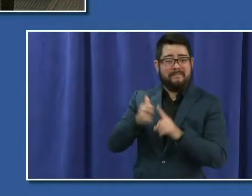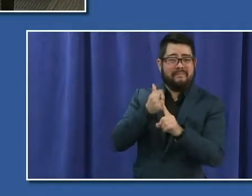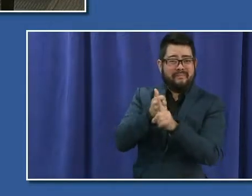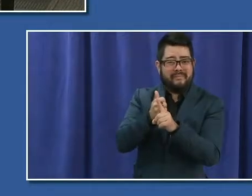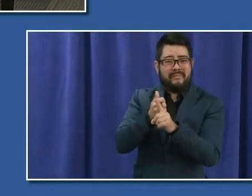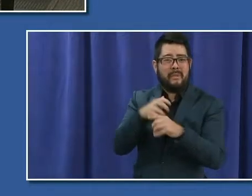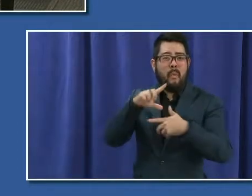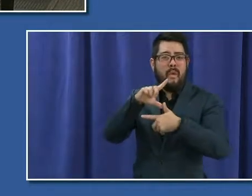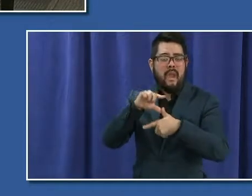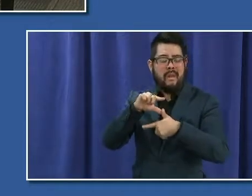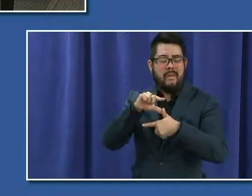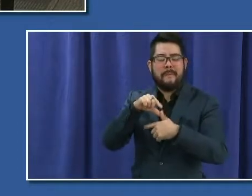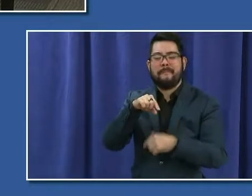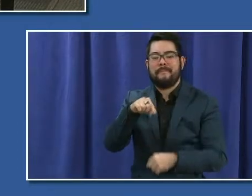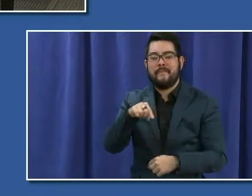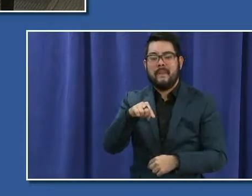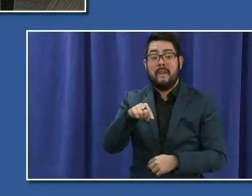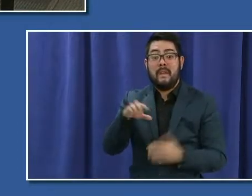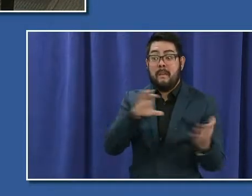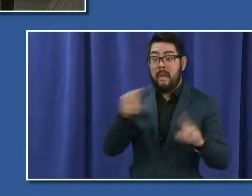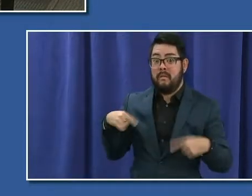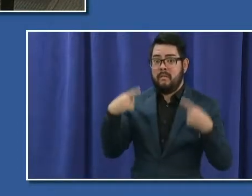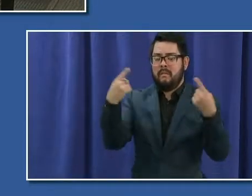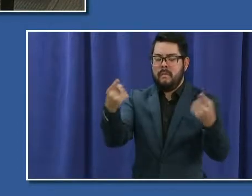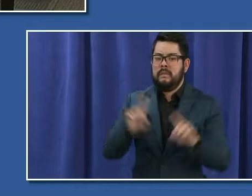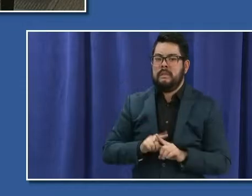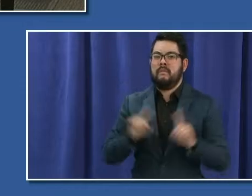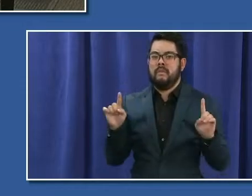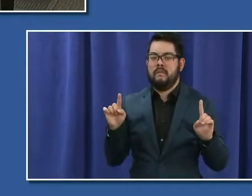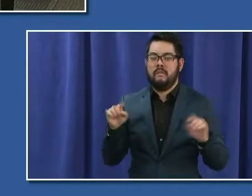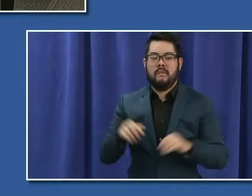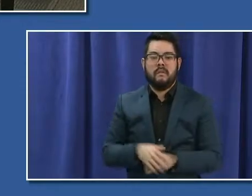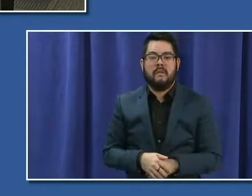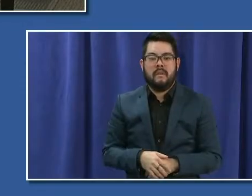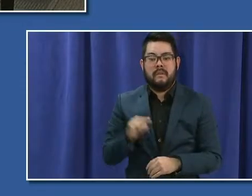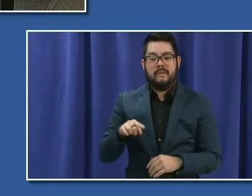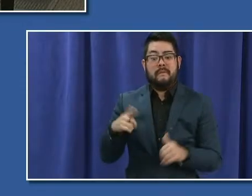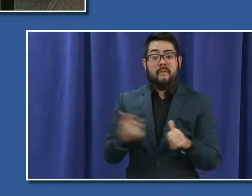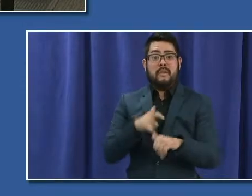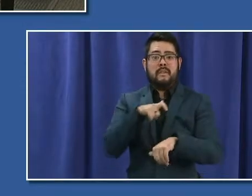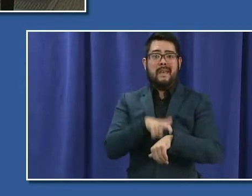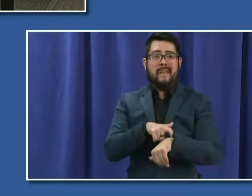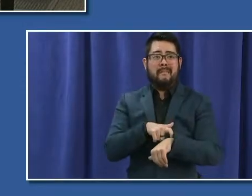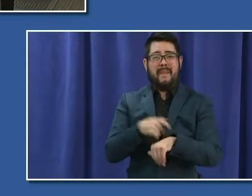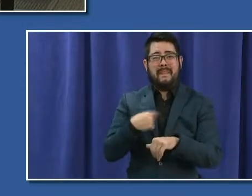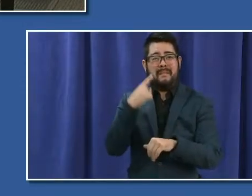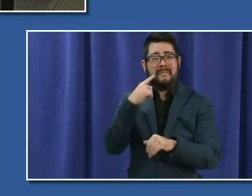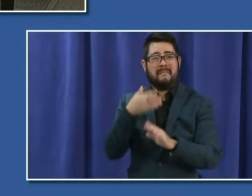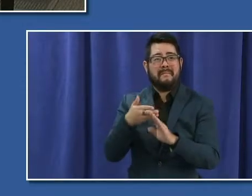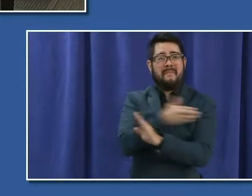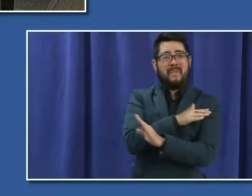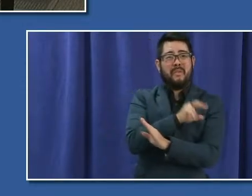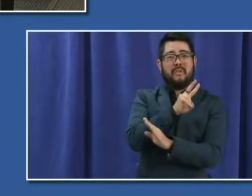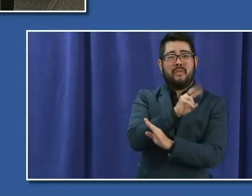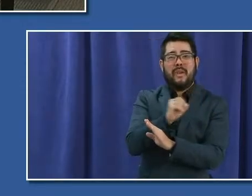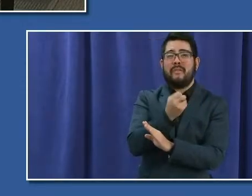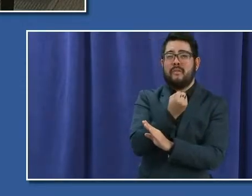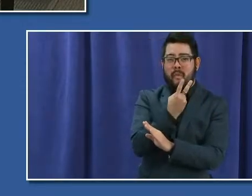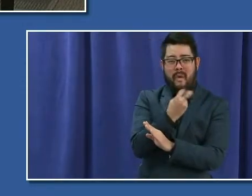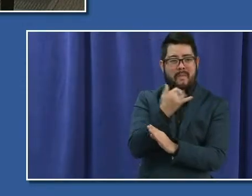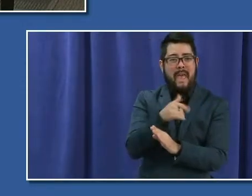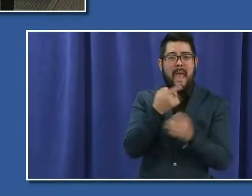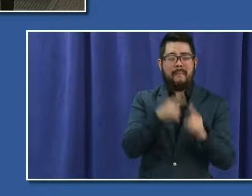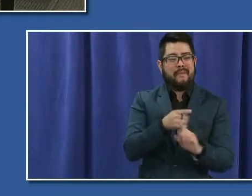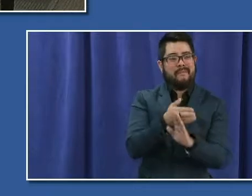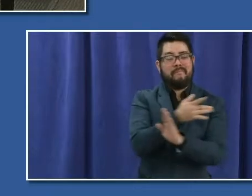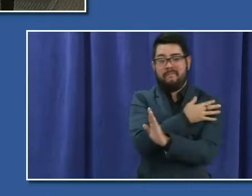weeks ago was different from the rest. We haven't seen anything like it probably since 2012. The